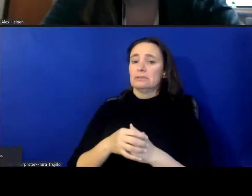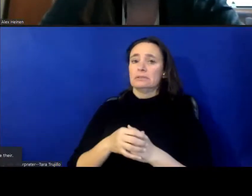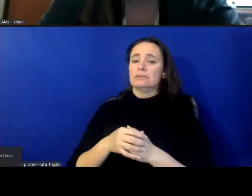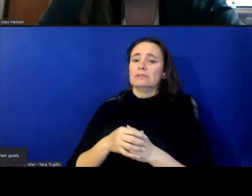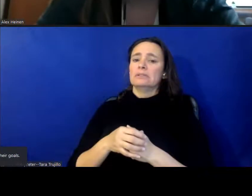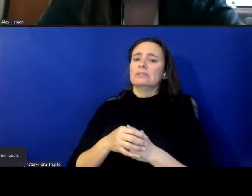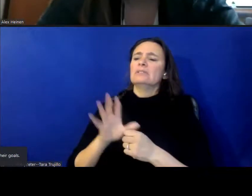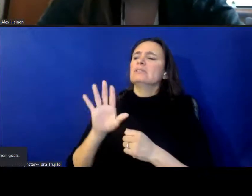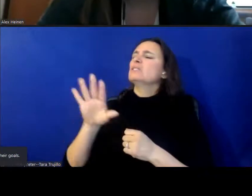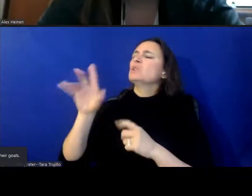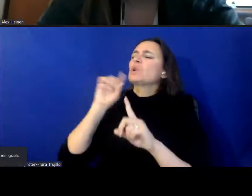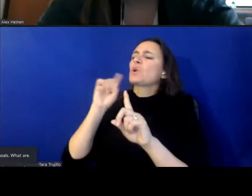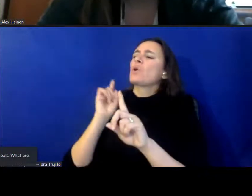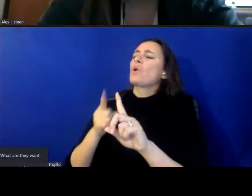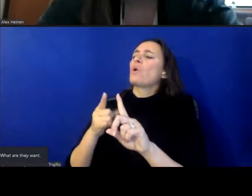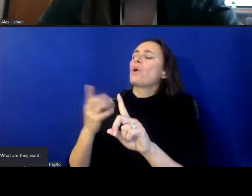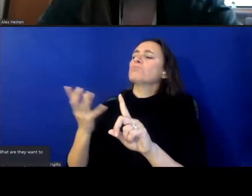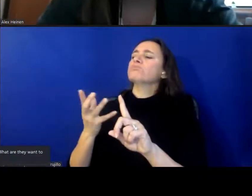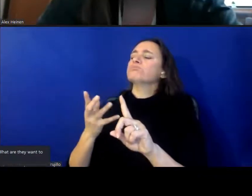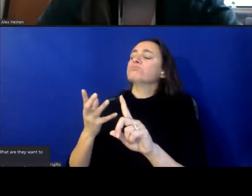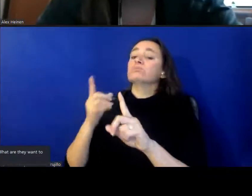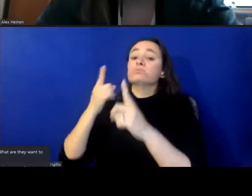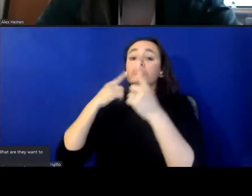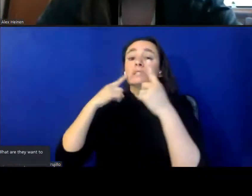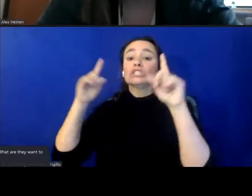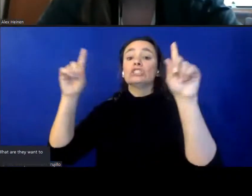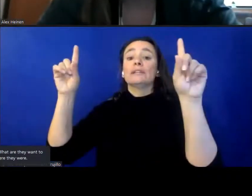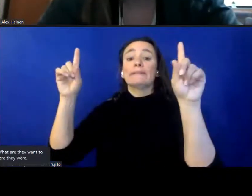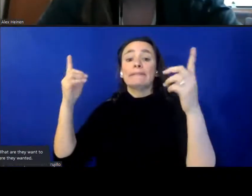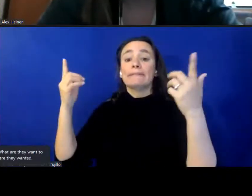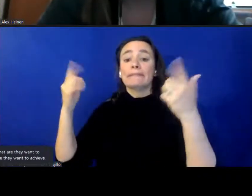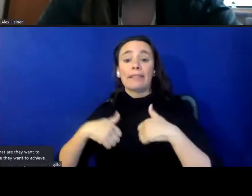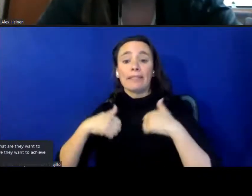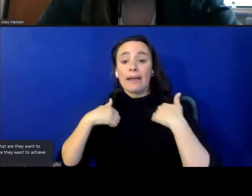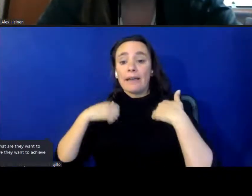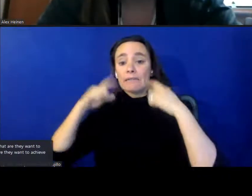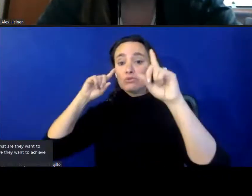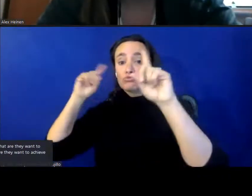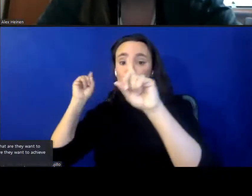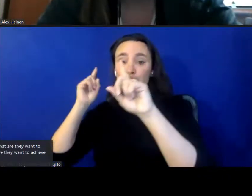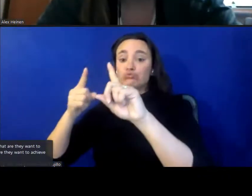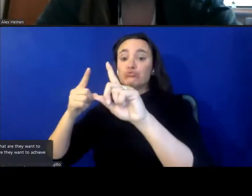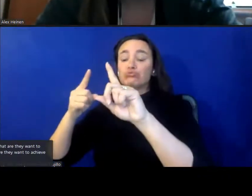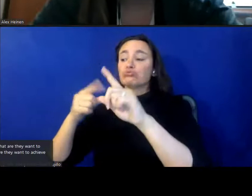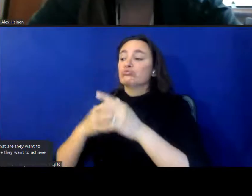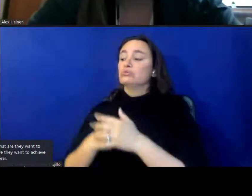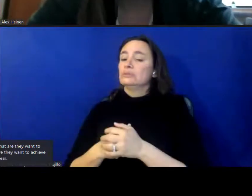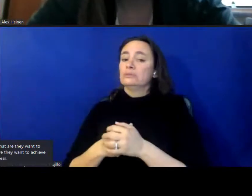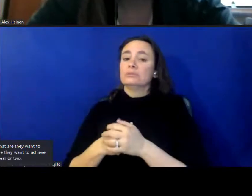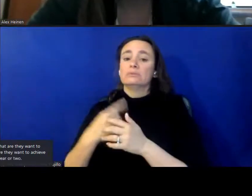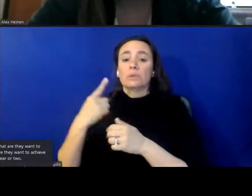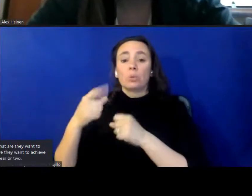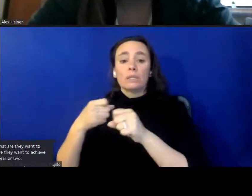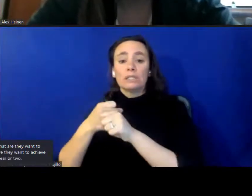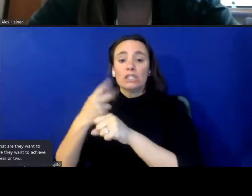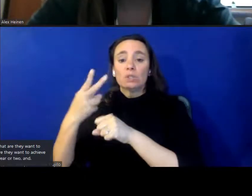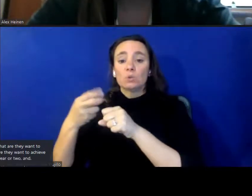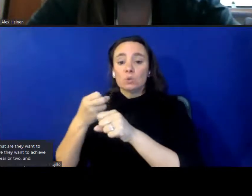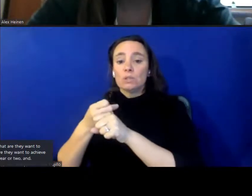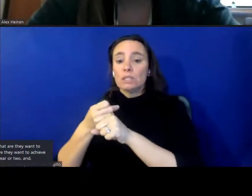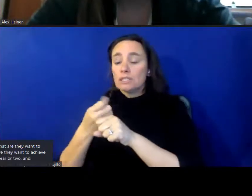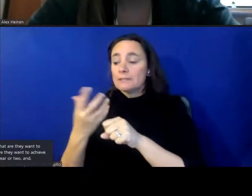their goals? What do they want to achieve in their life? What do they want to achieve in the next, you know, year or two?